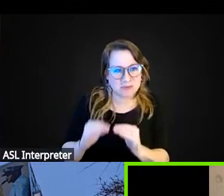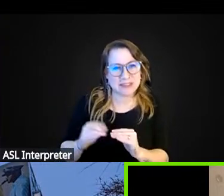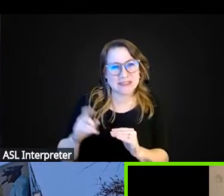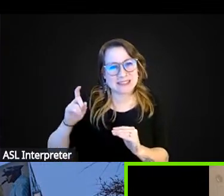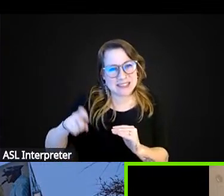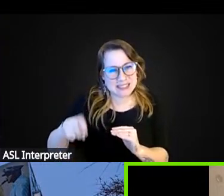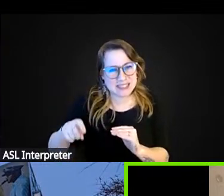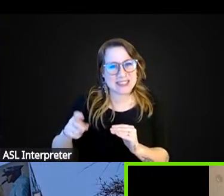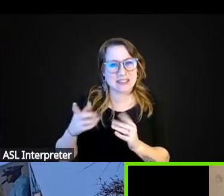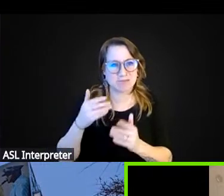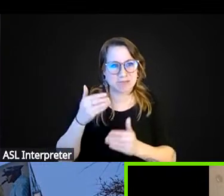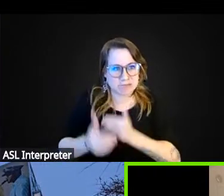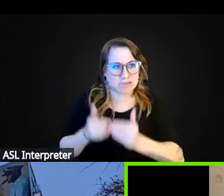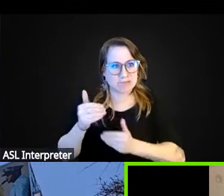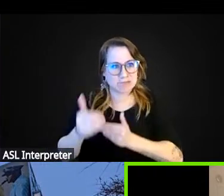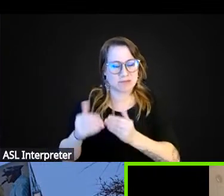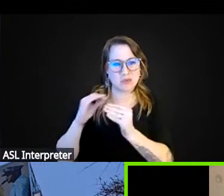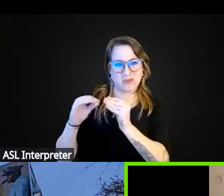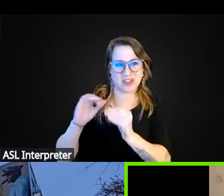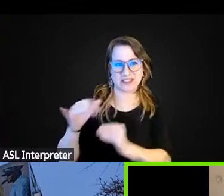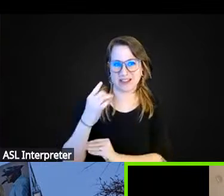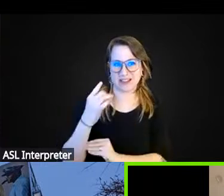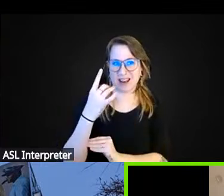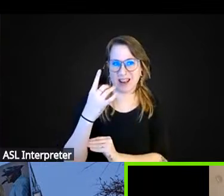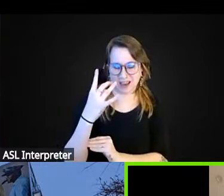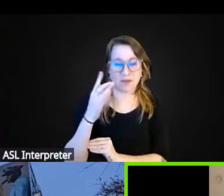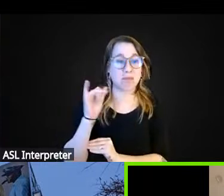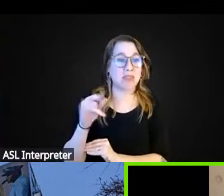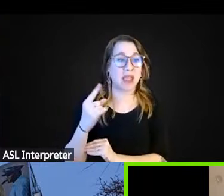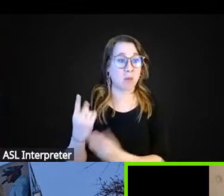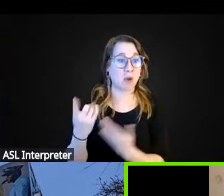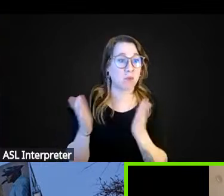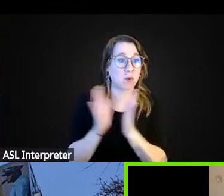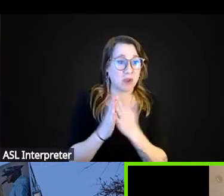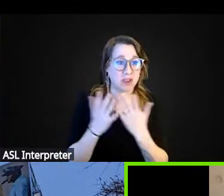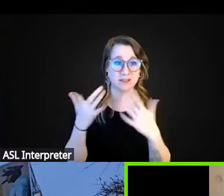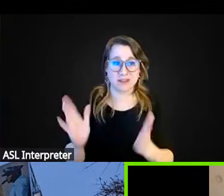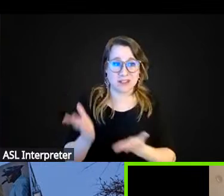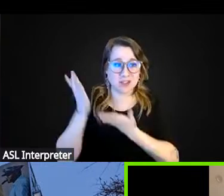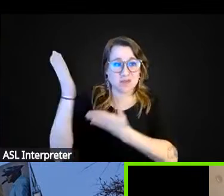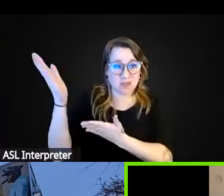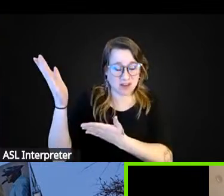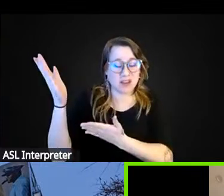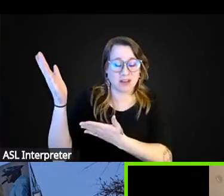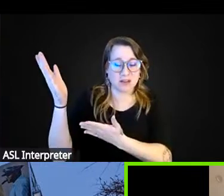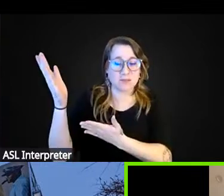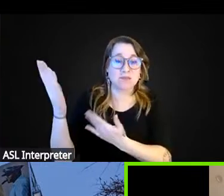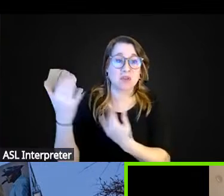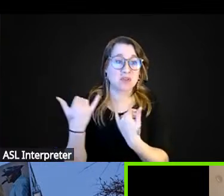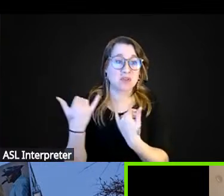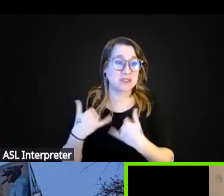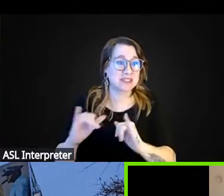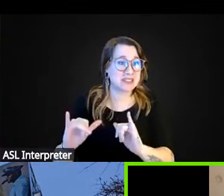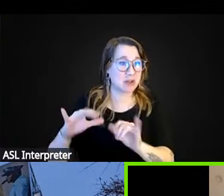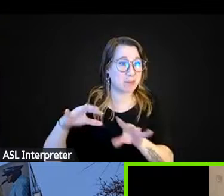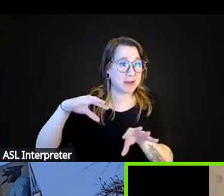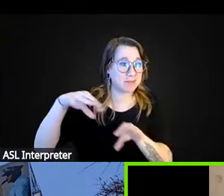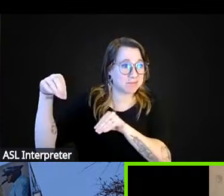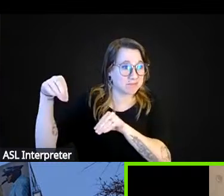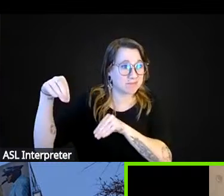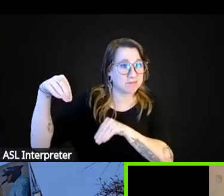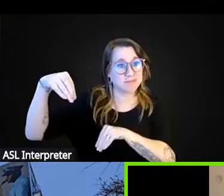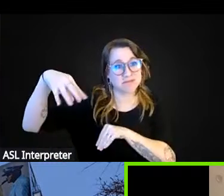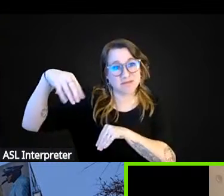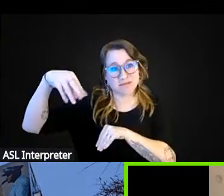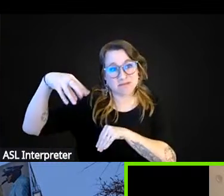kind of go through and fix that. So that request is in. So it'll still be out of commission and it'll still be blinking